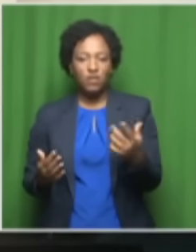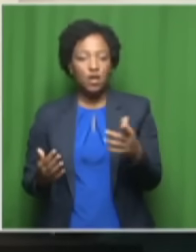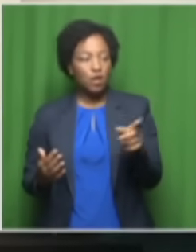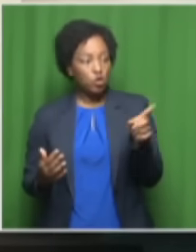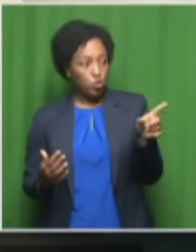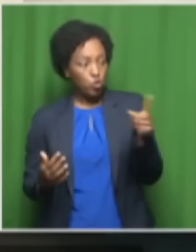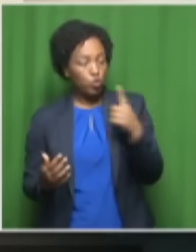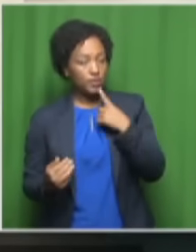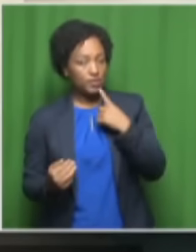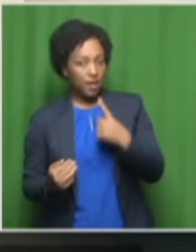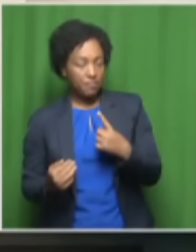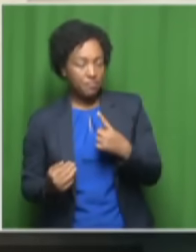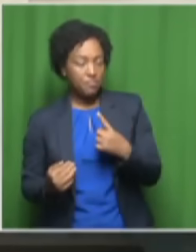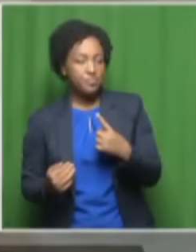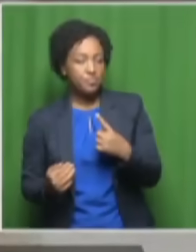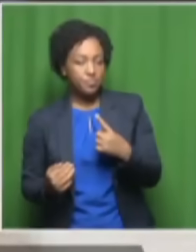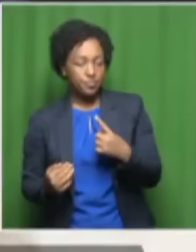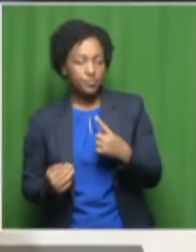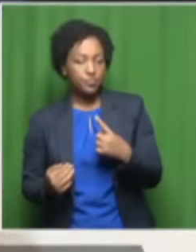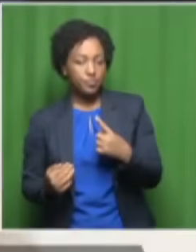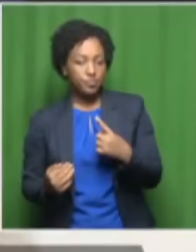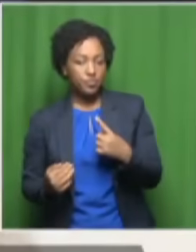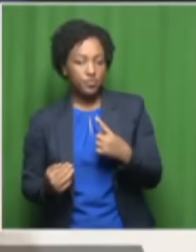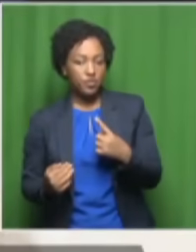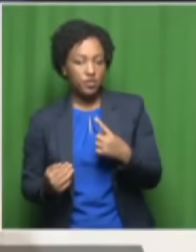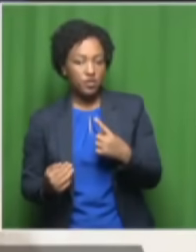mouth, that they don't have